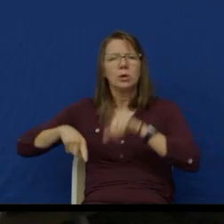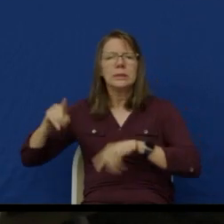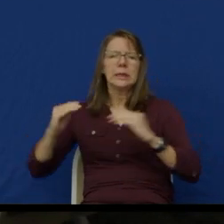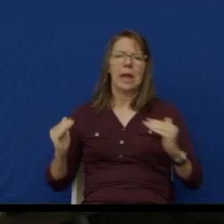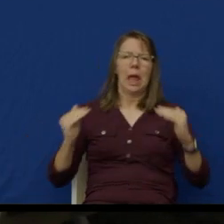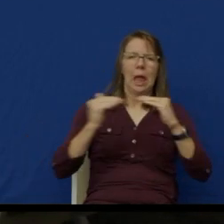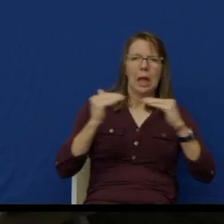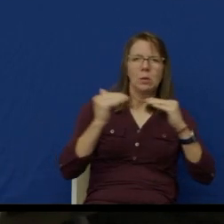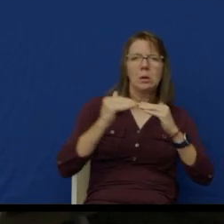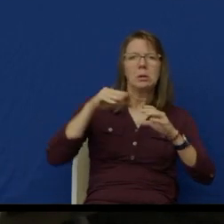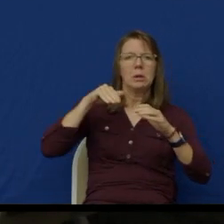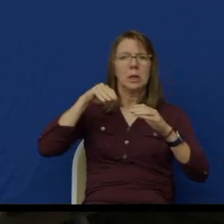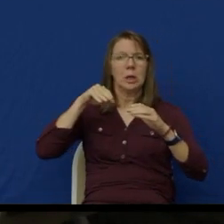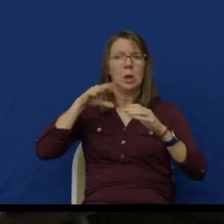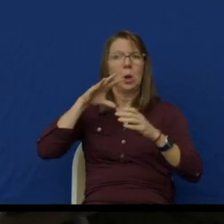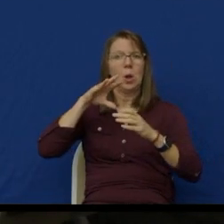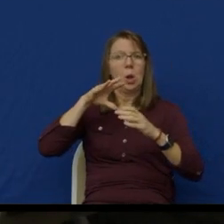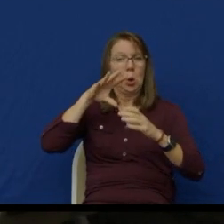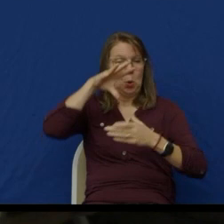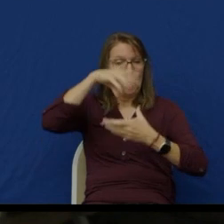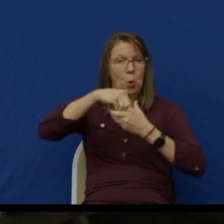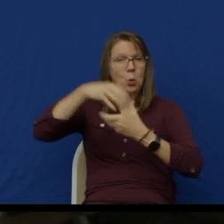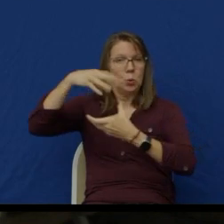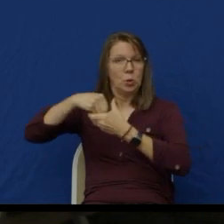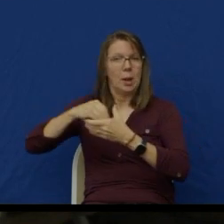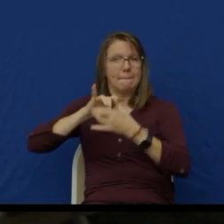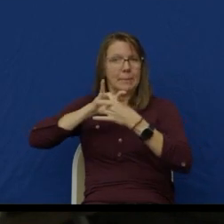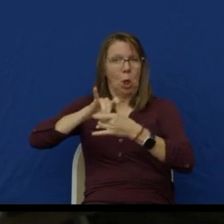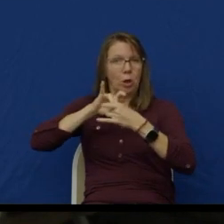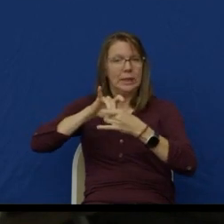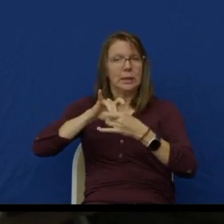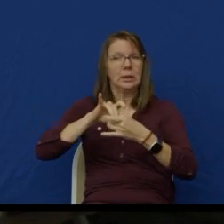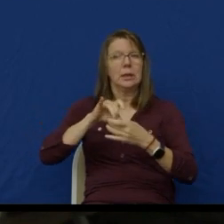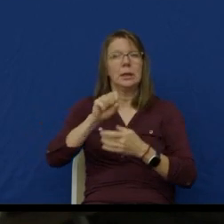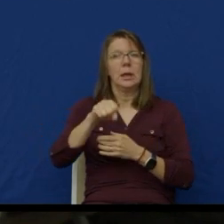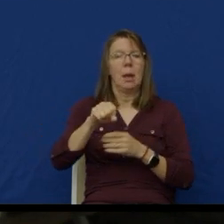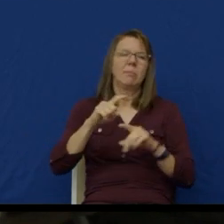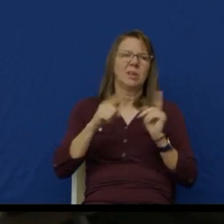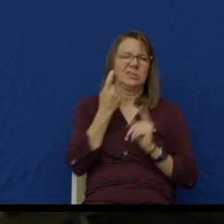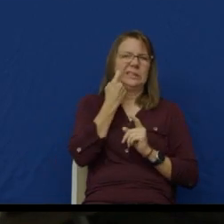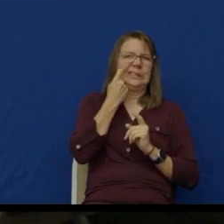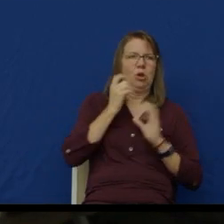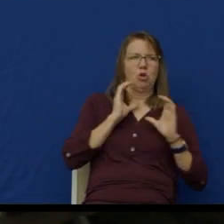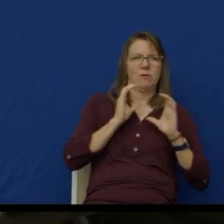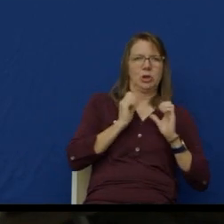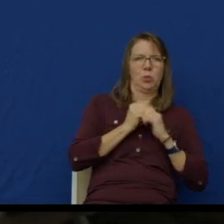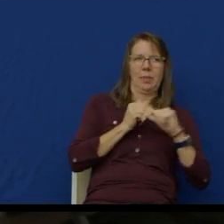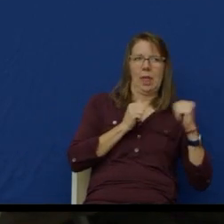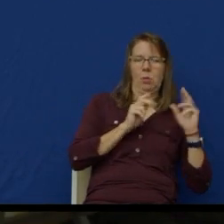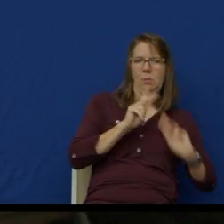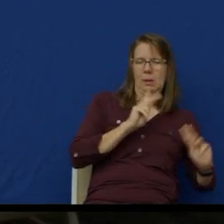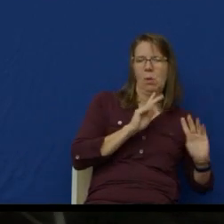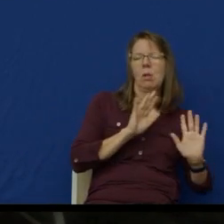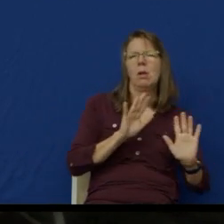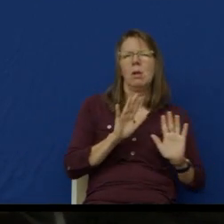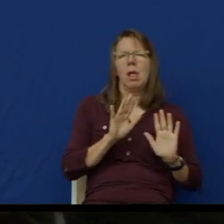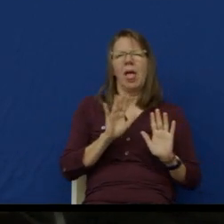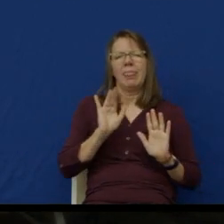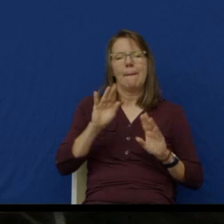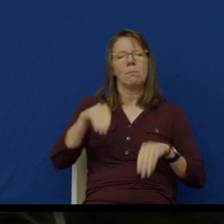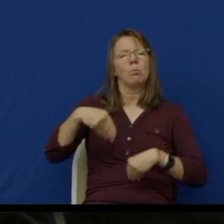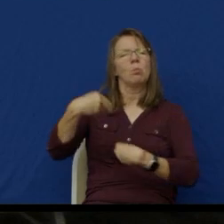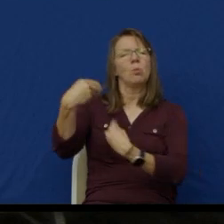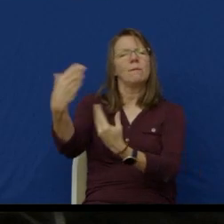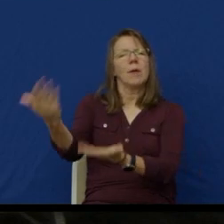is a short conversation I actually had with David Couch and Dr. Parks not too long, early this morning. It provides